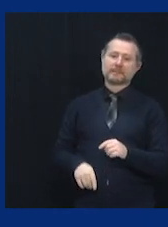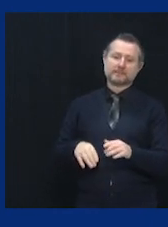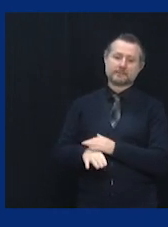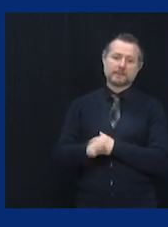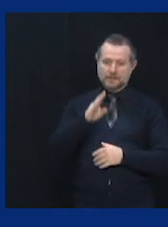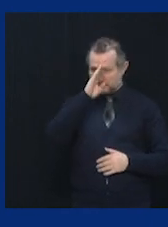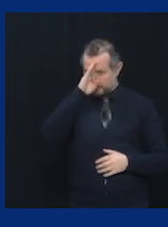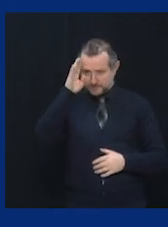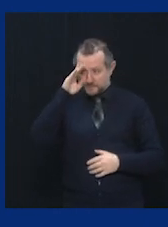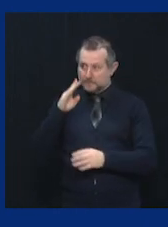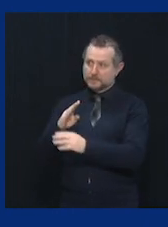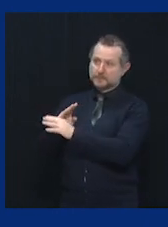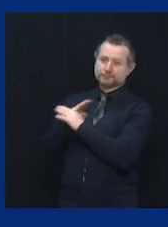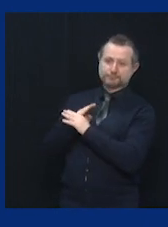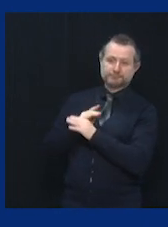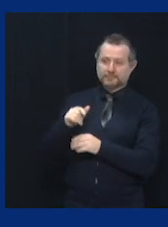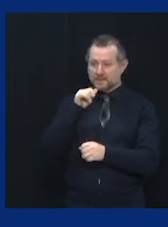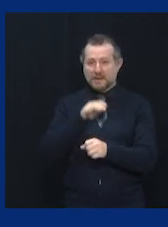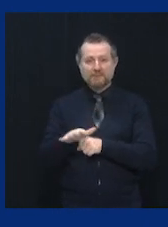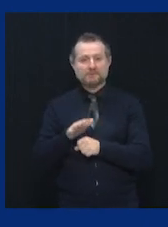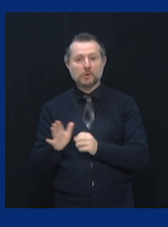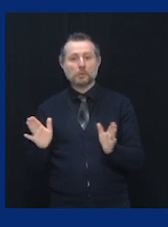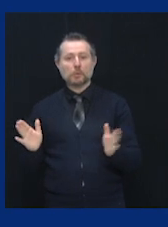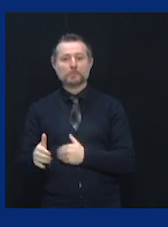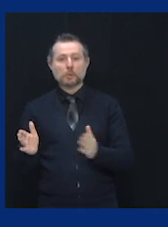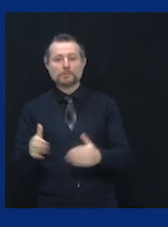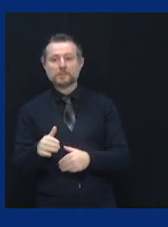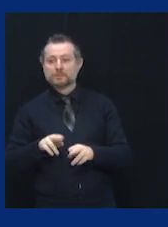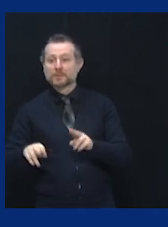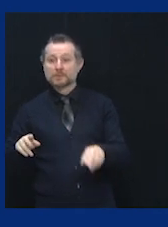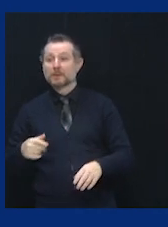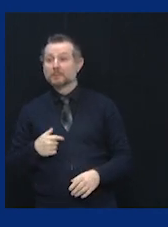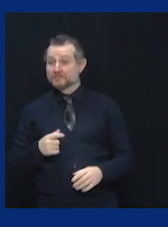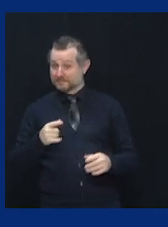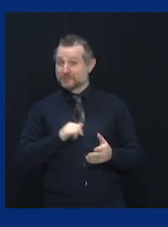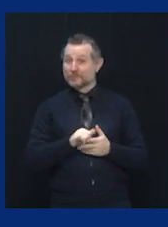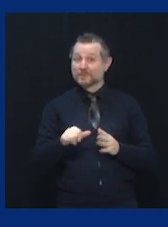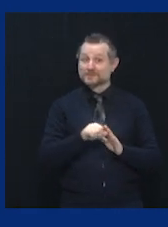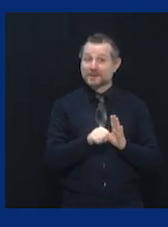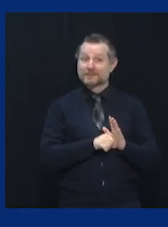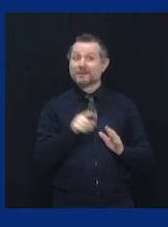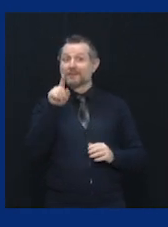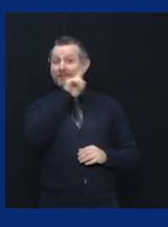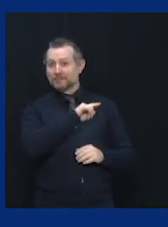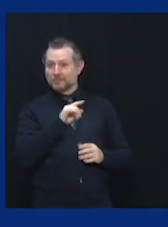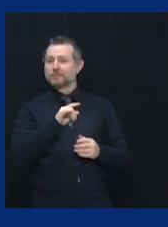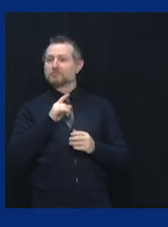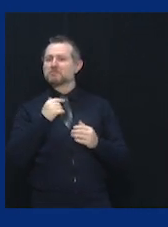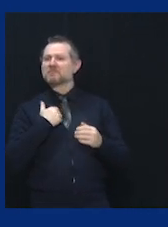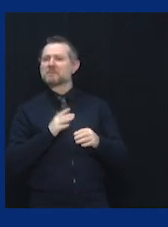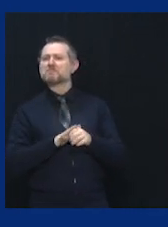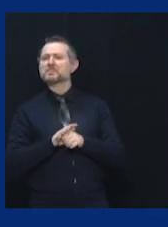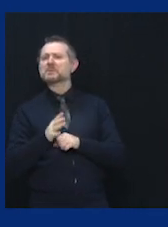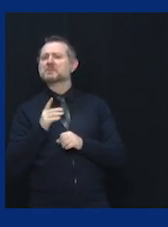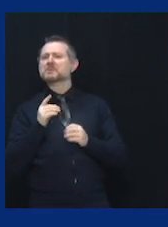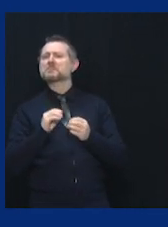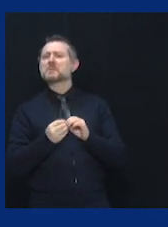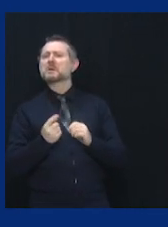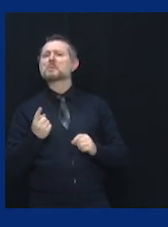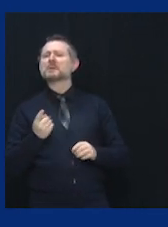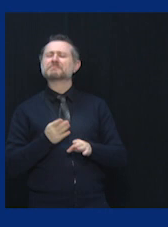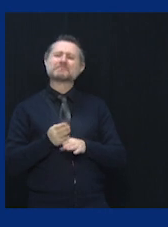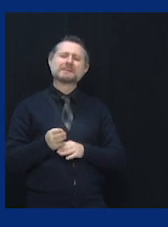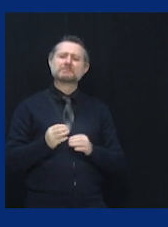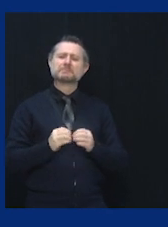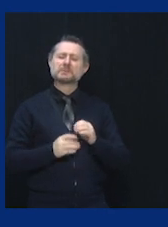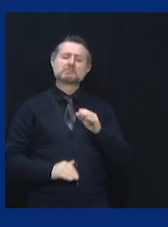If you ask the hospitals across the state now, what is your main capacity issue? When you